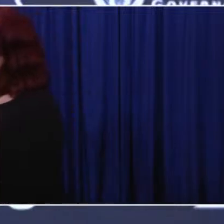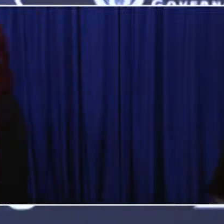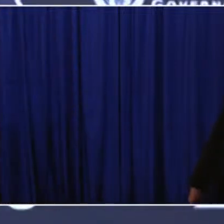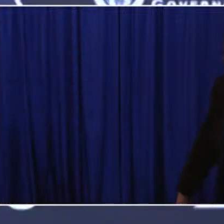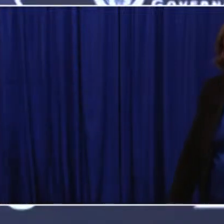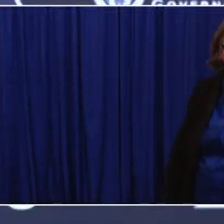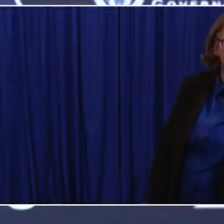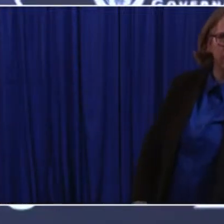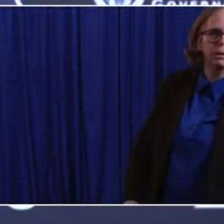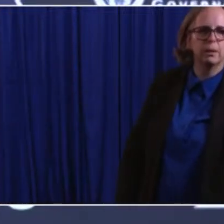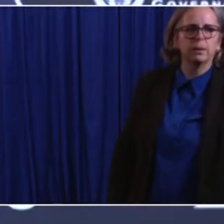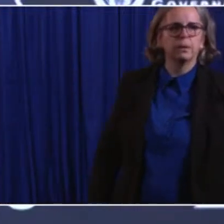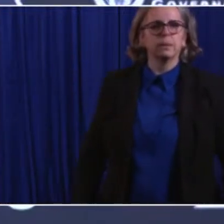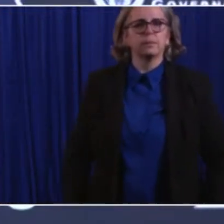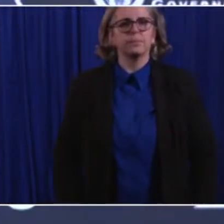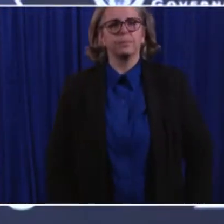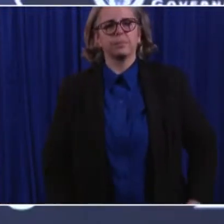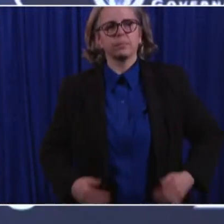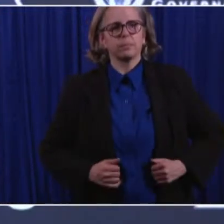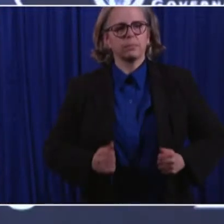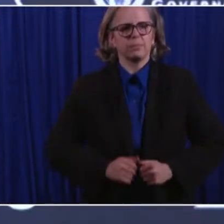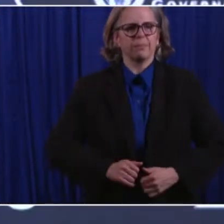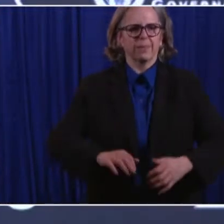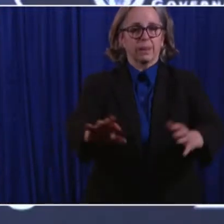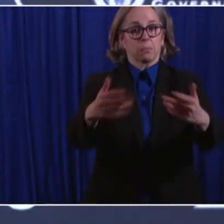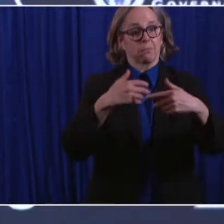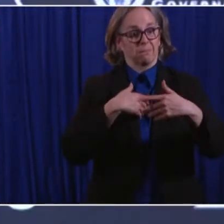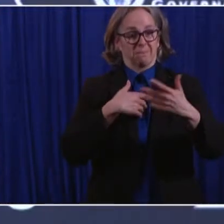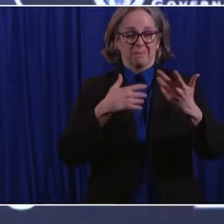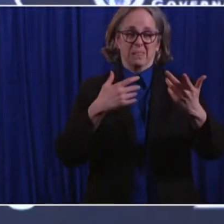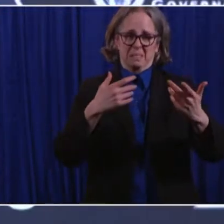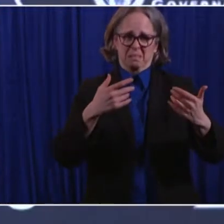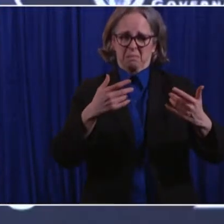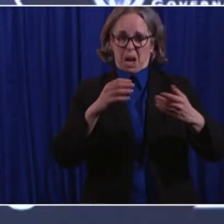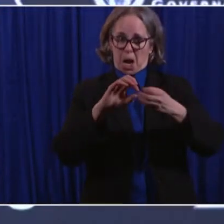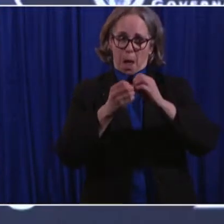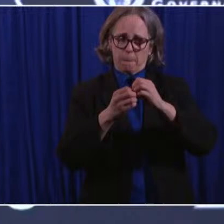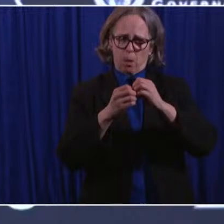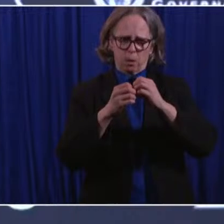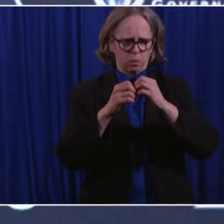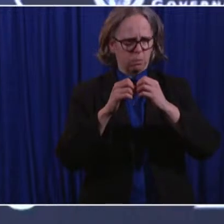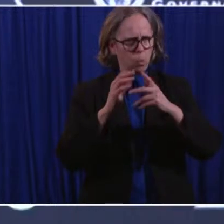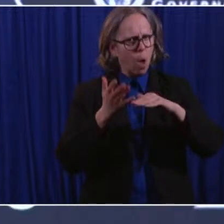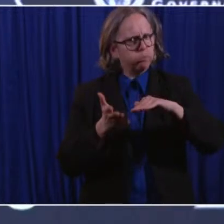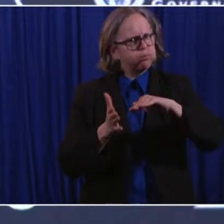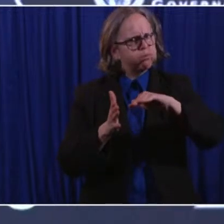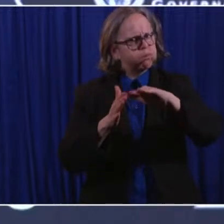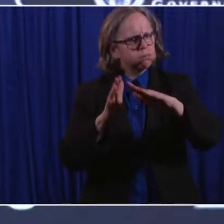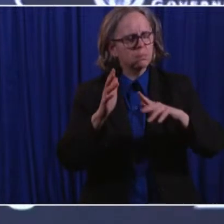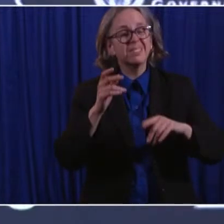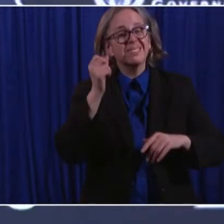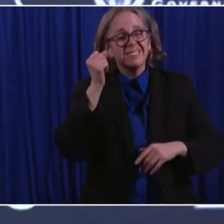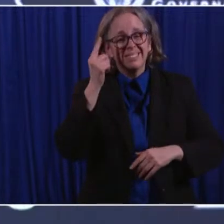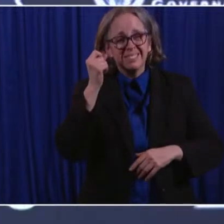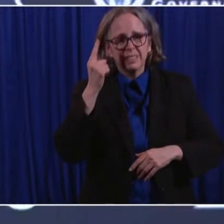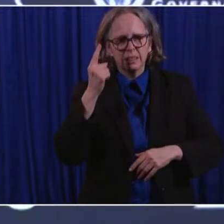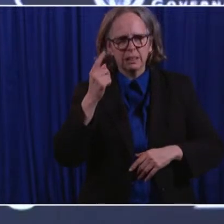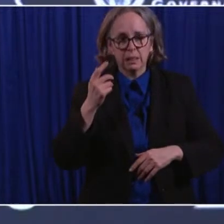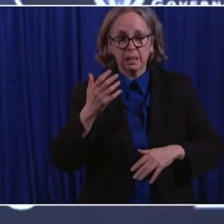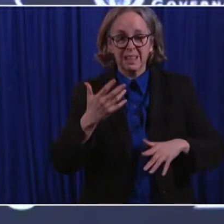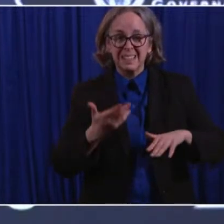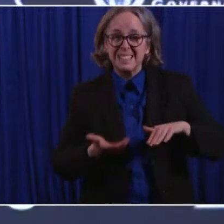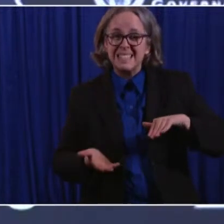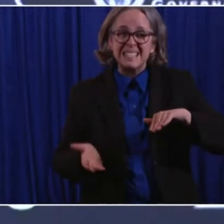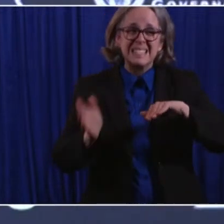we believe we're going to continue to see these numbers go up, but the next jump we think is going to be the week of the 29th.